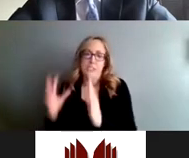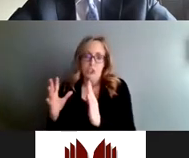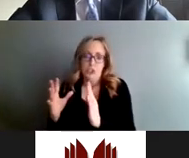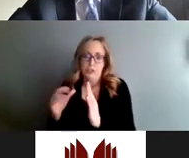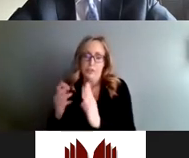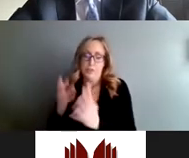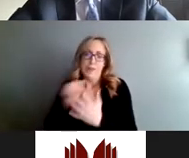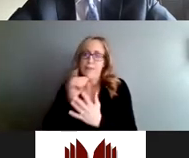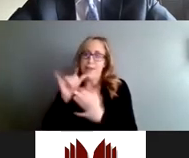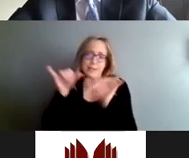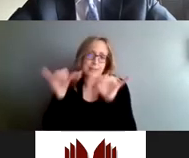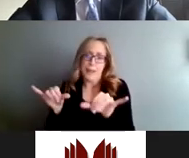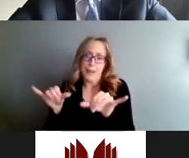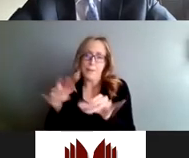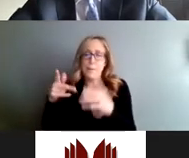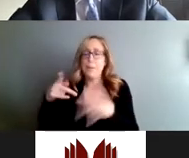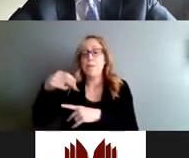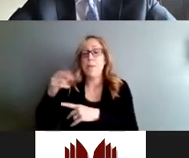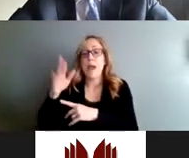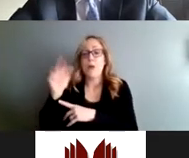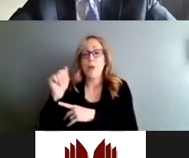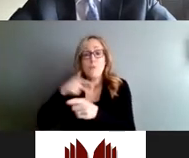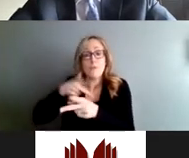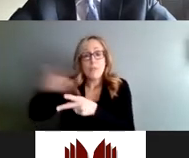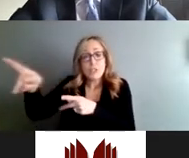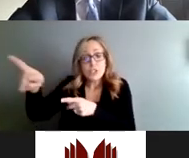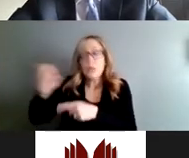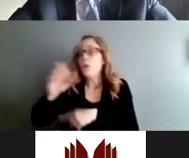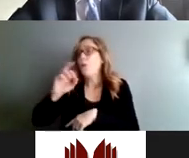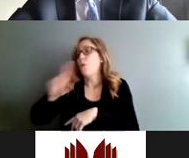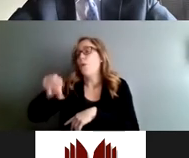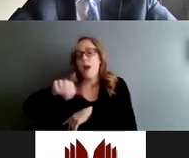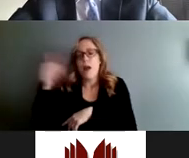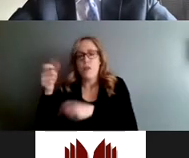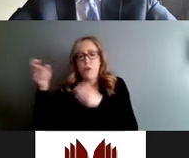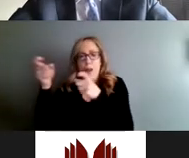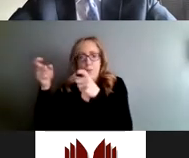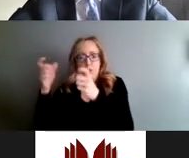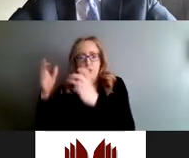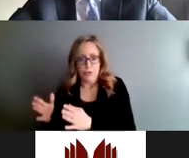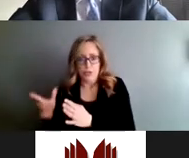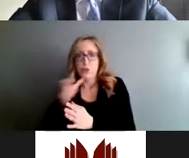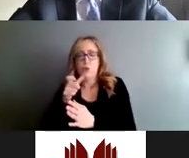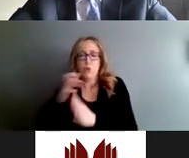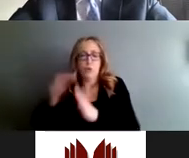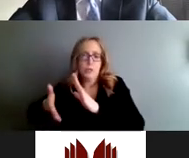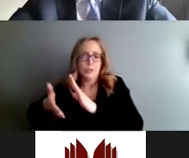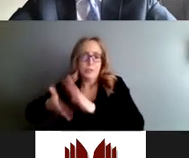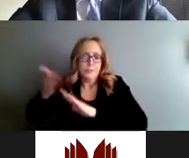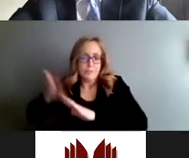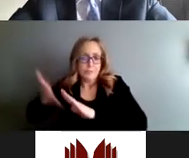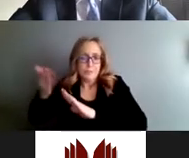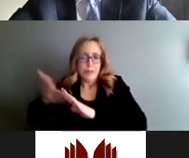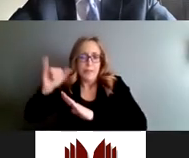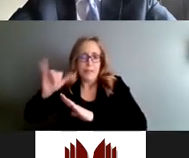a paraprofessional or another teacher or an administrator who may be facilitating the instruction from